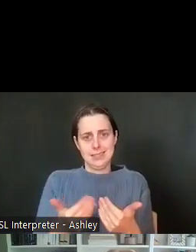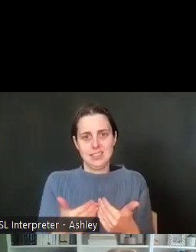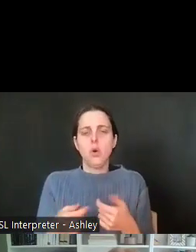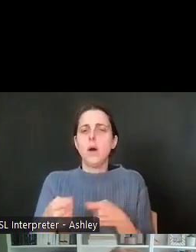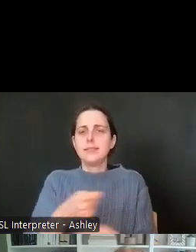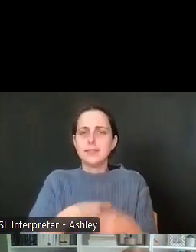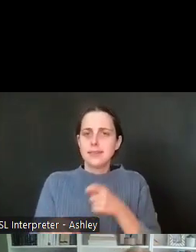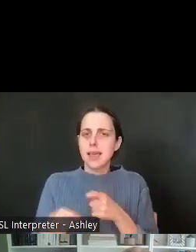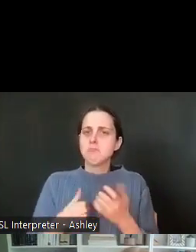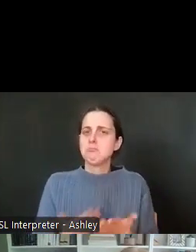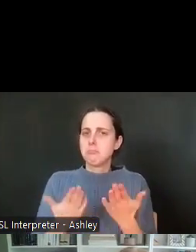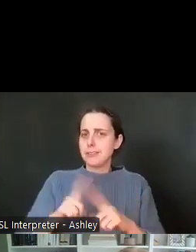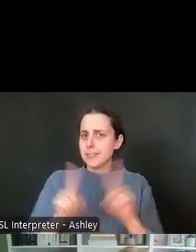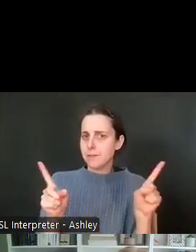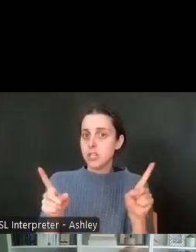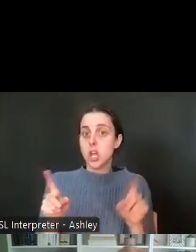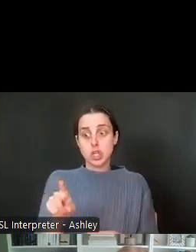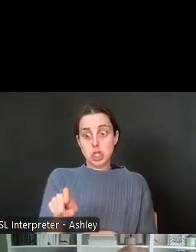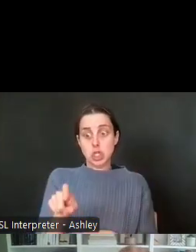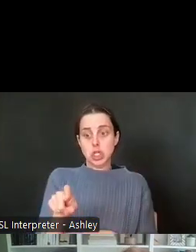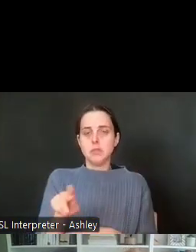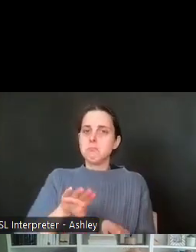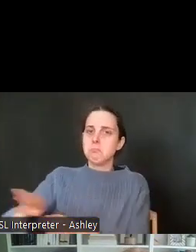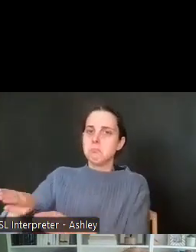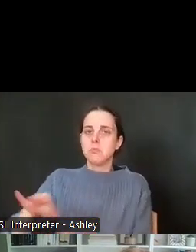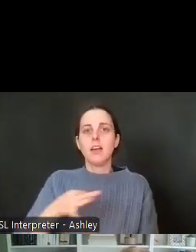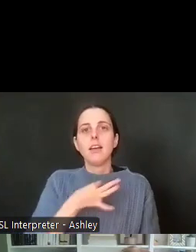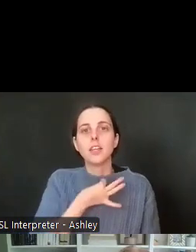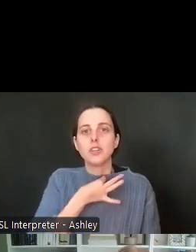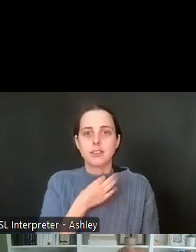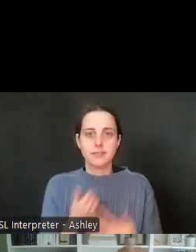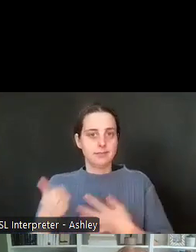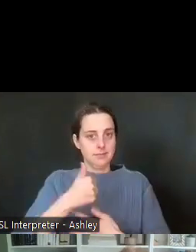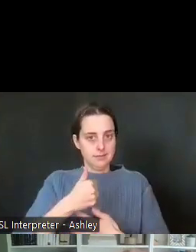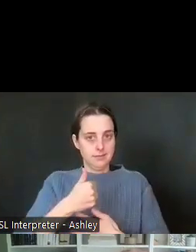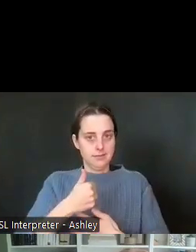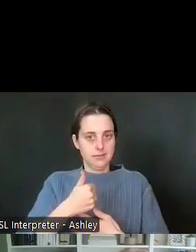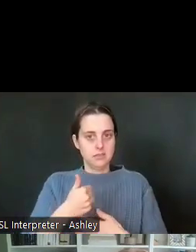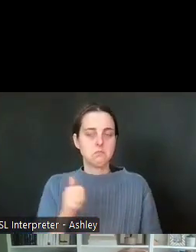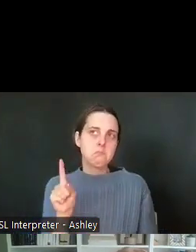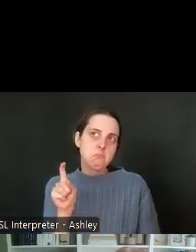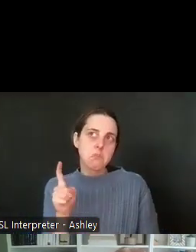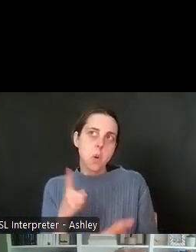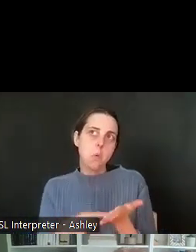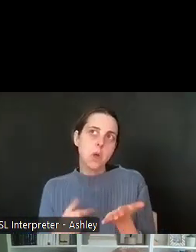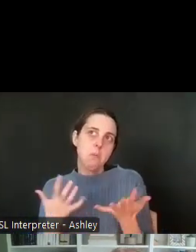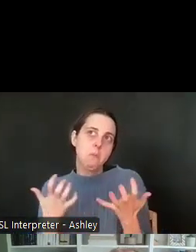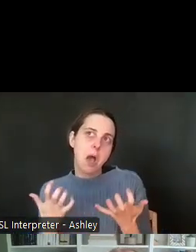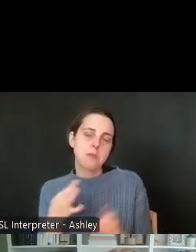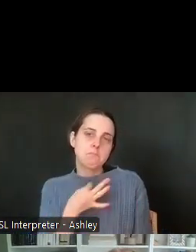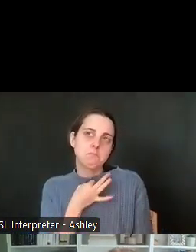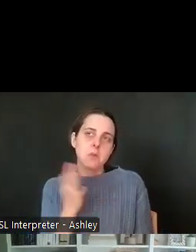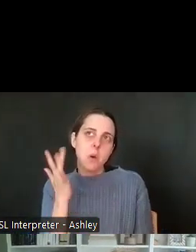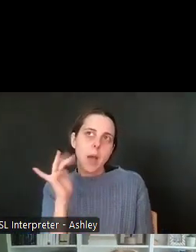that judgment with curiosity. Well, what would that look like? Why is that important to me? You can start